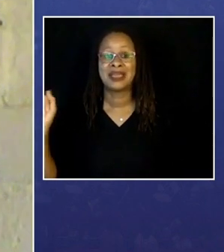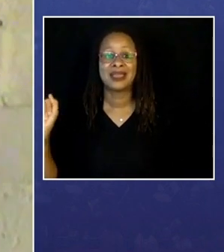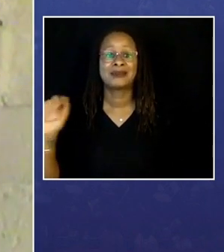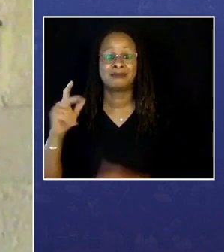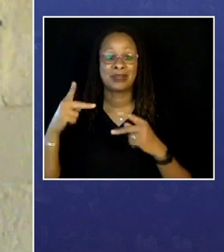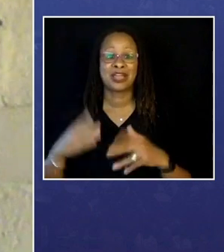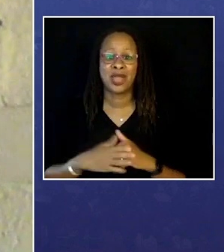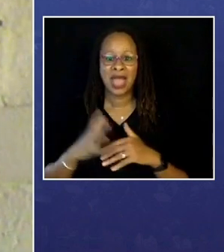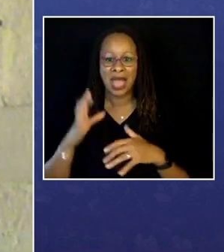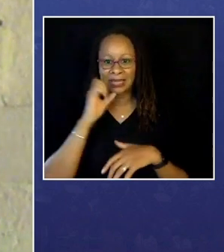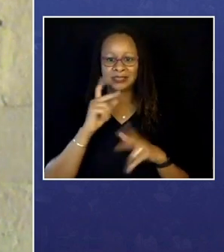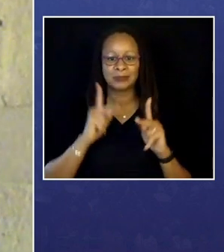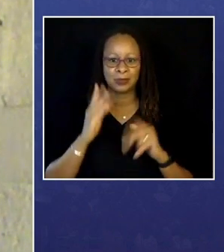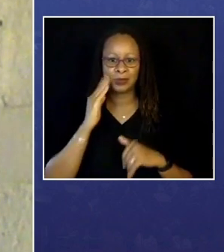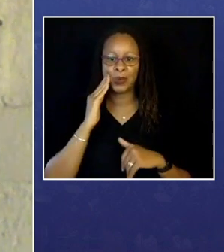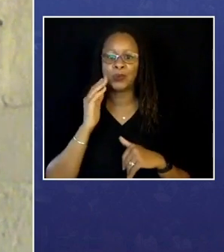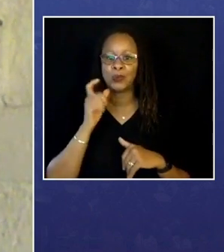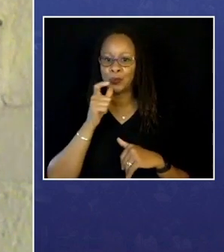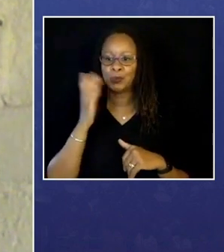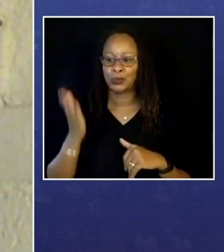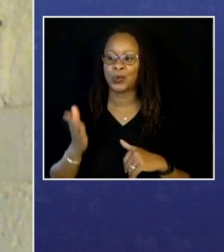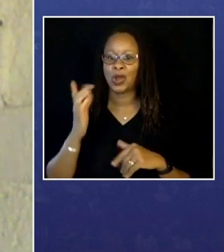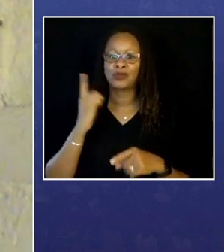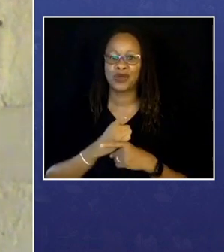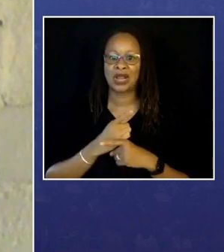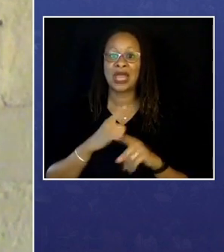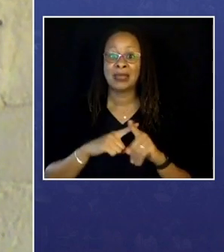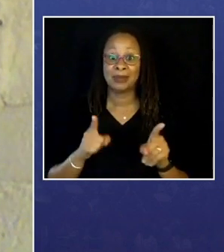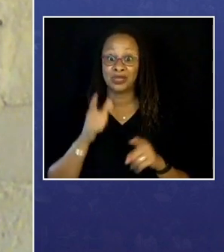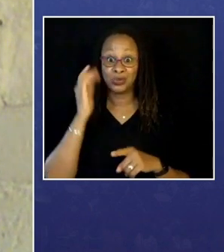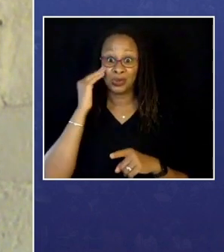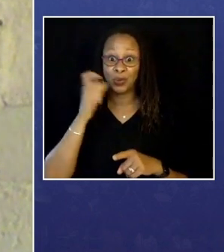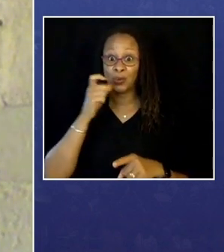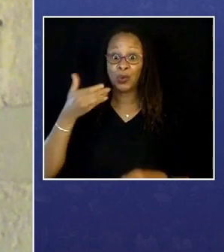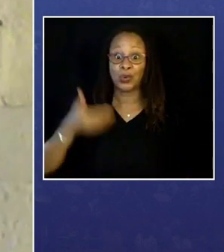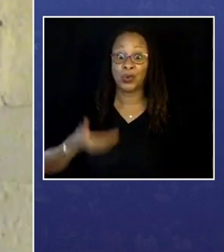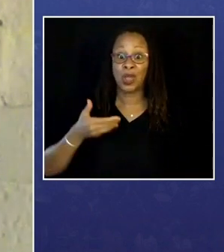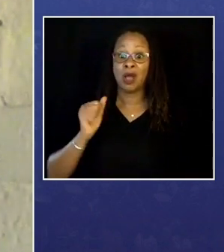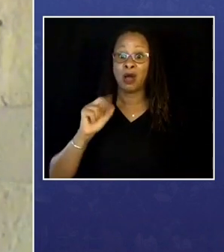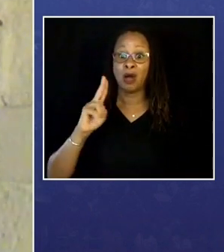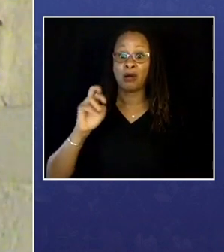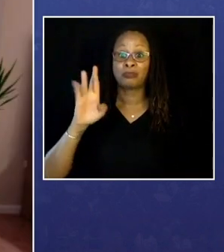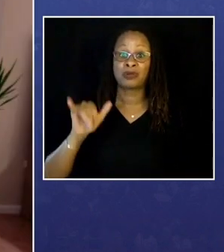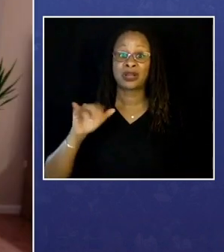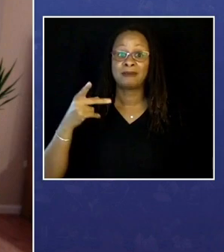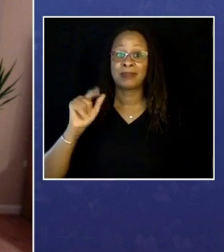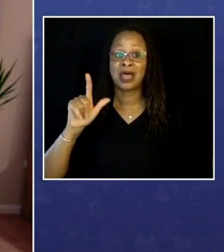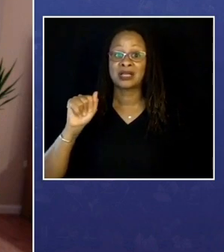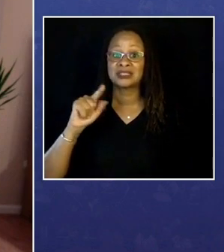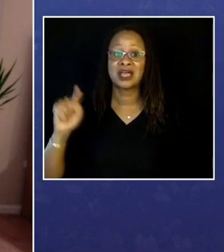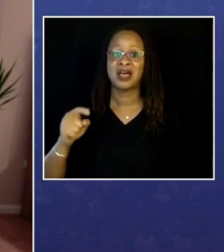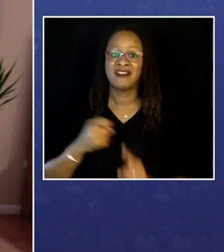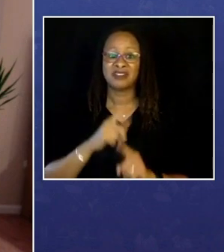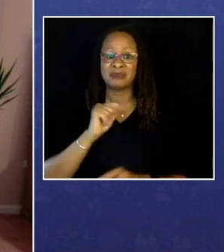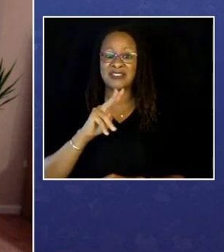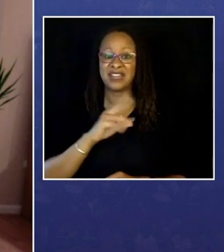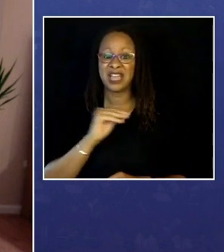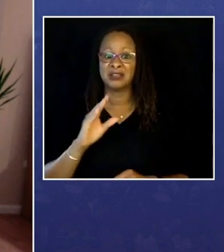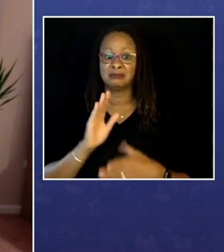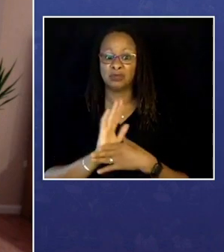I guess you're pretty well known too, actually. But you know who I am, right? Aubrey Plaza from TV and